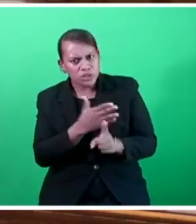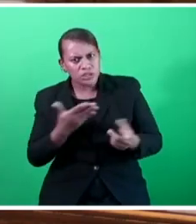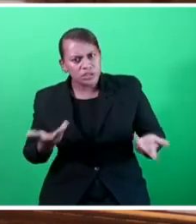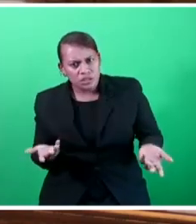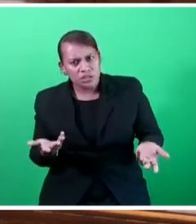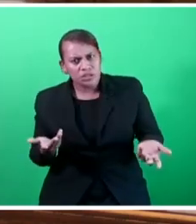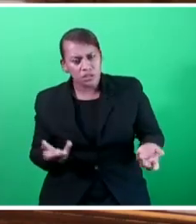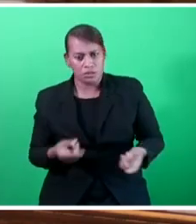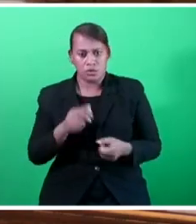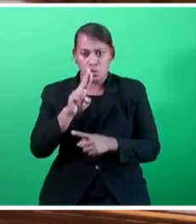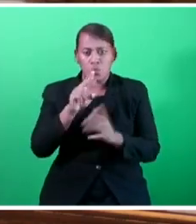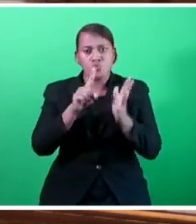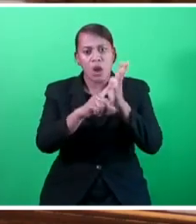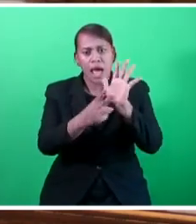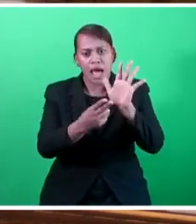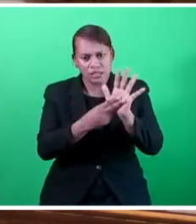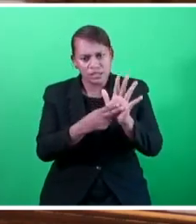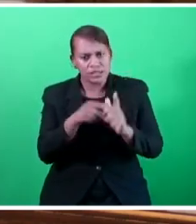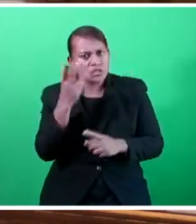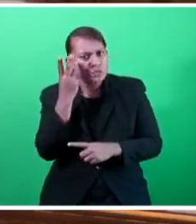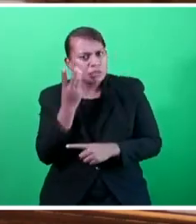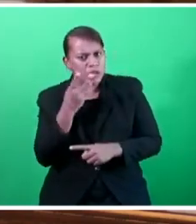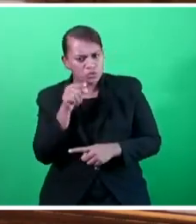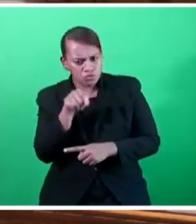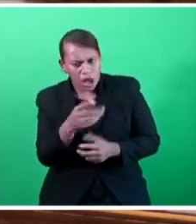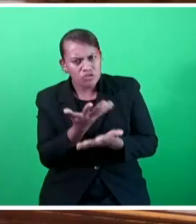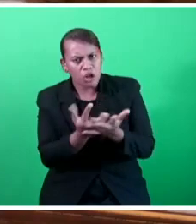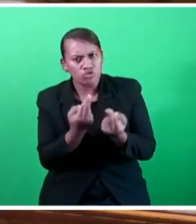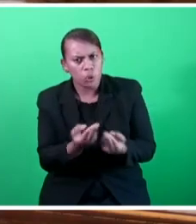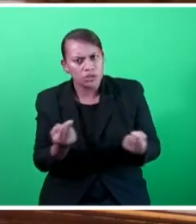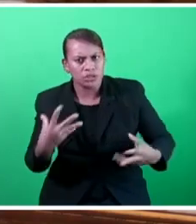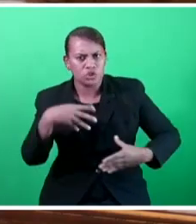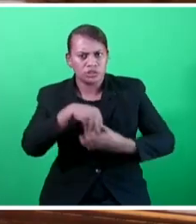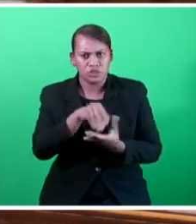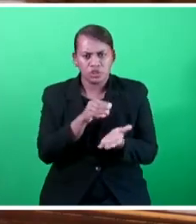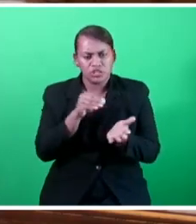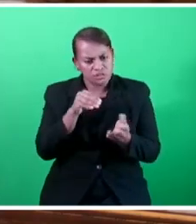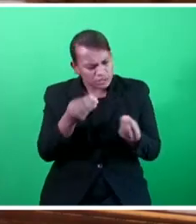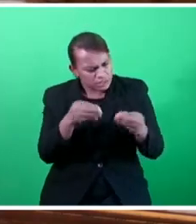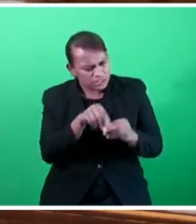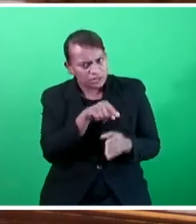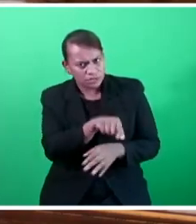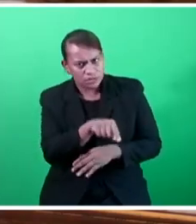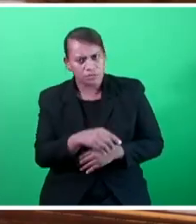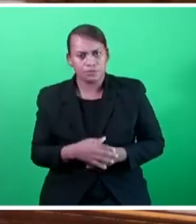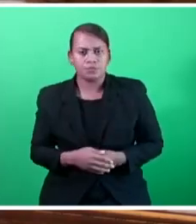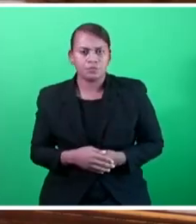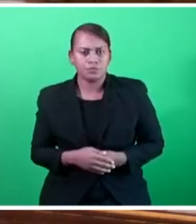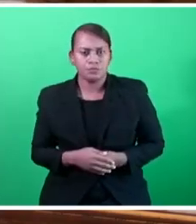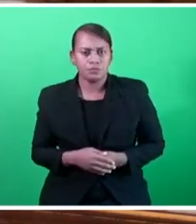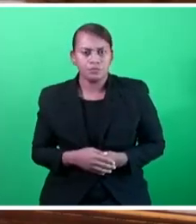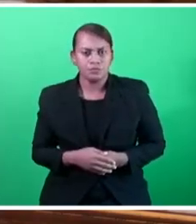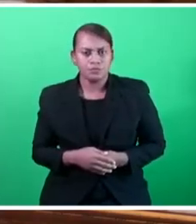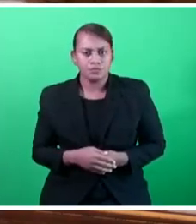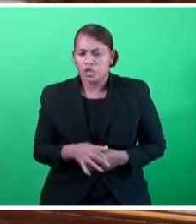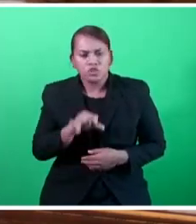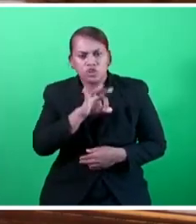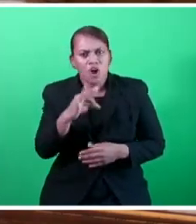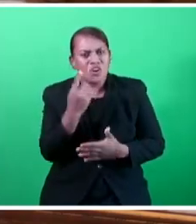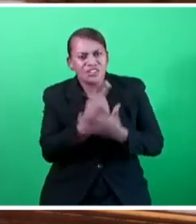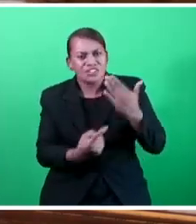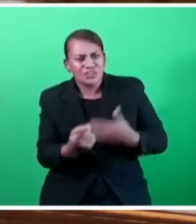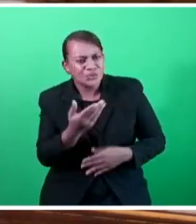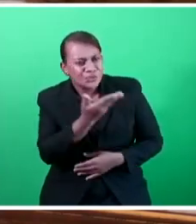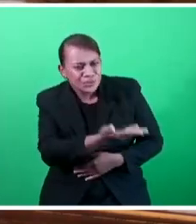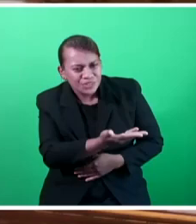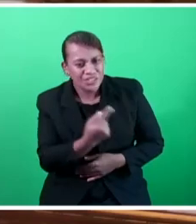know actually exists. So, Mr. Speaker, not only would Honorable Tambuya's proposed pornography ban fail,